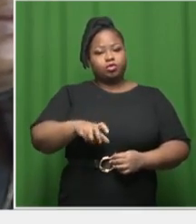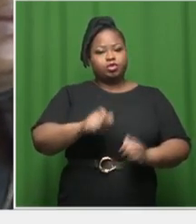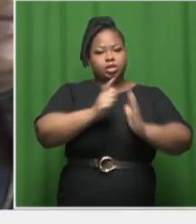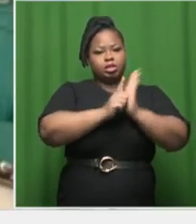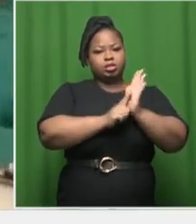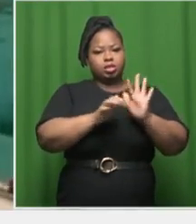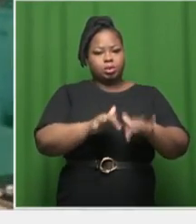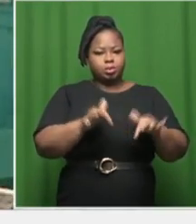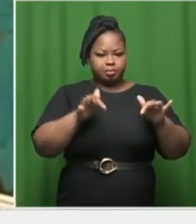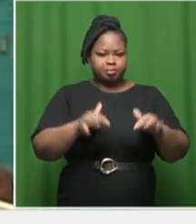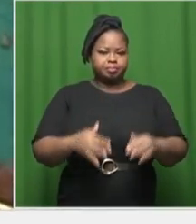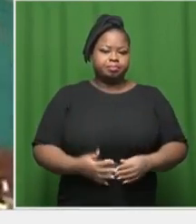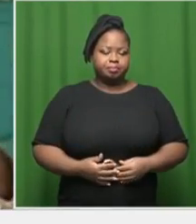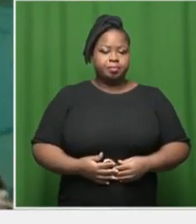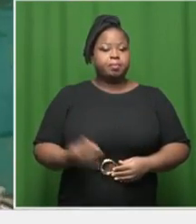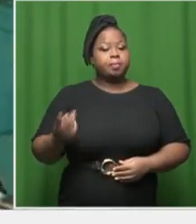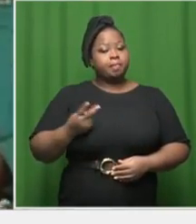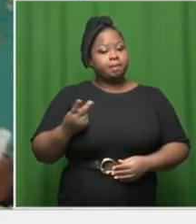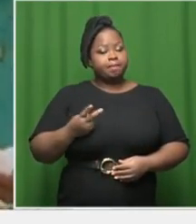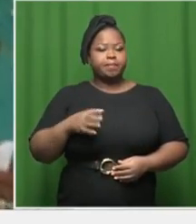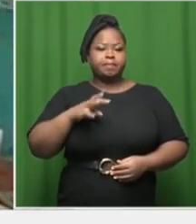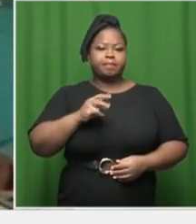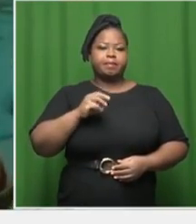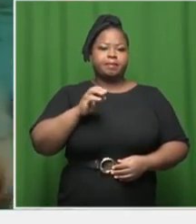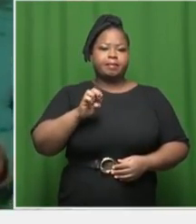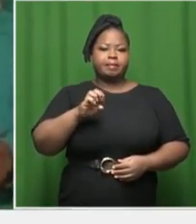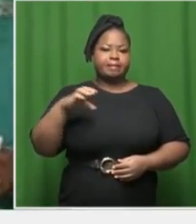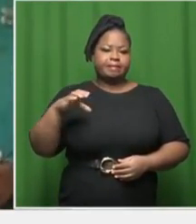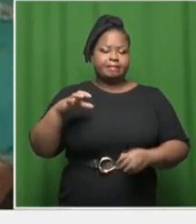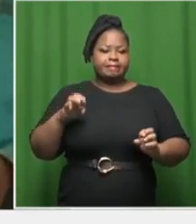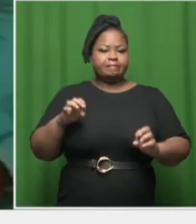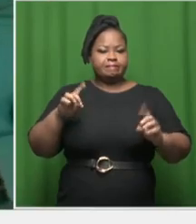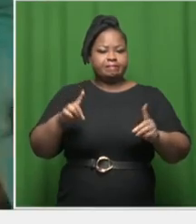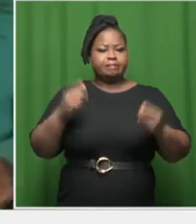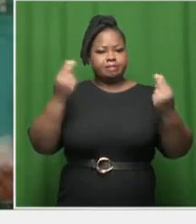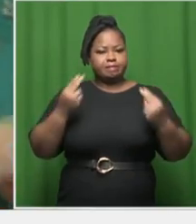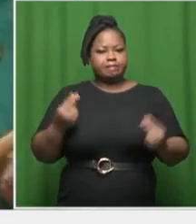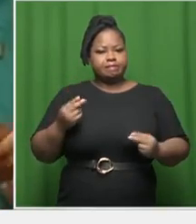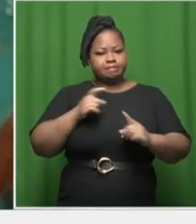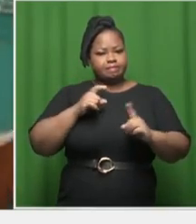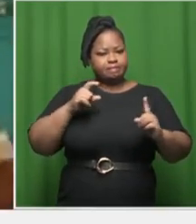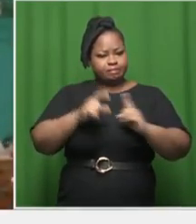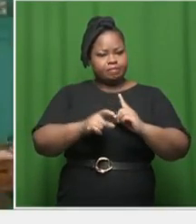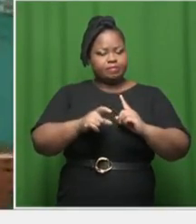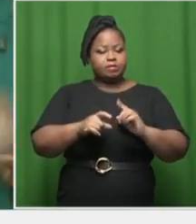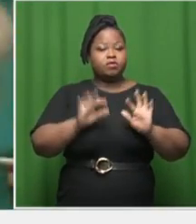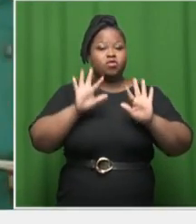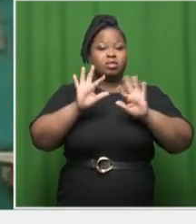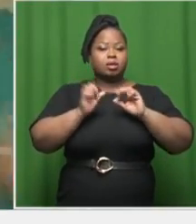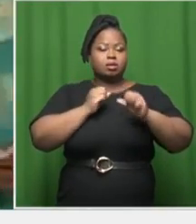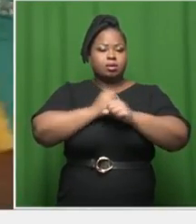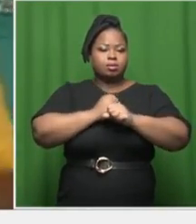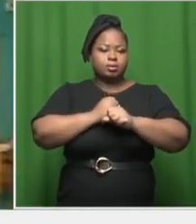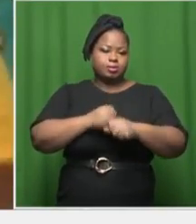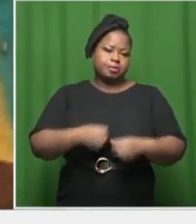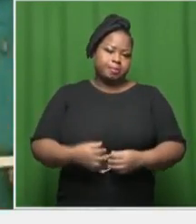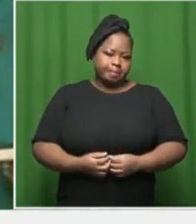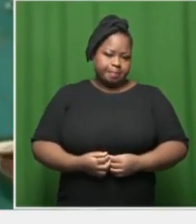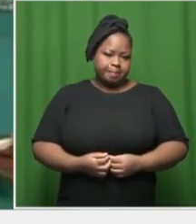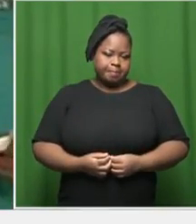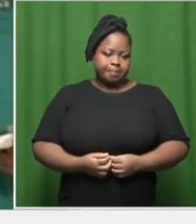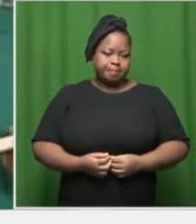Legislature. She also served as an MEC for Education, Arts and Culture for a decade.